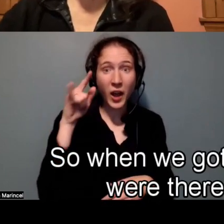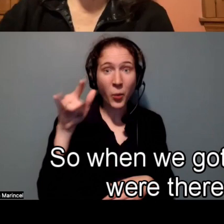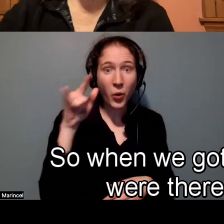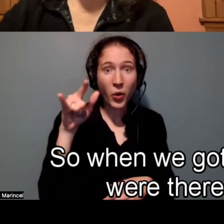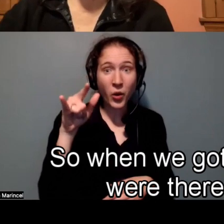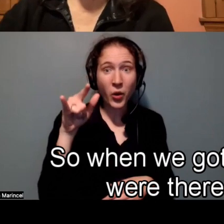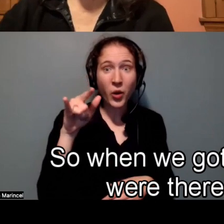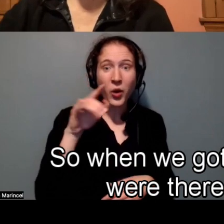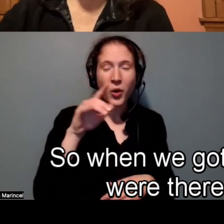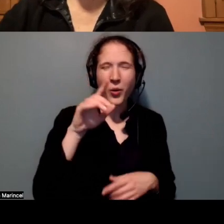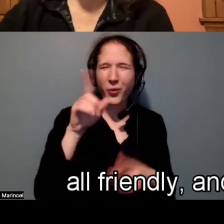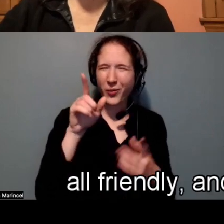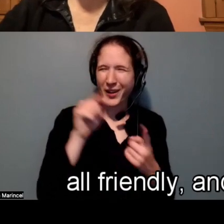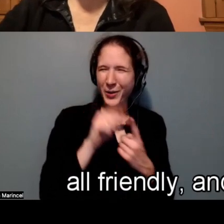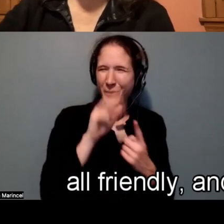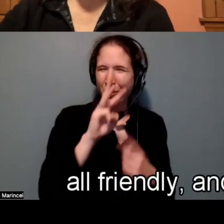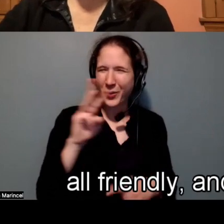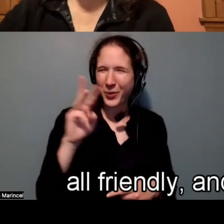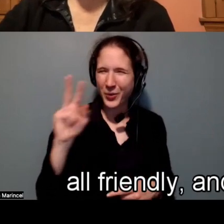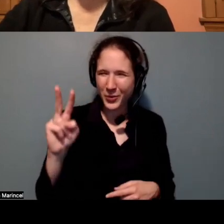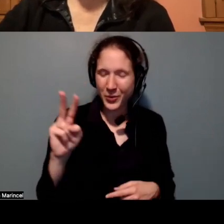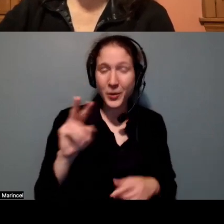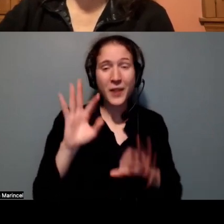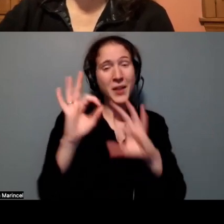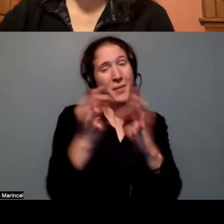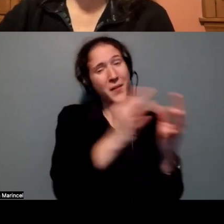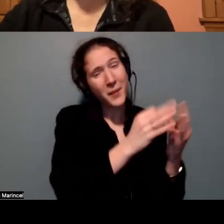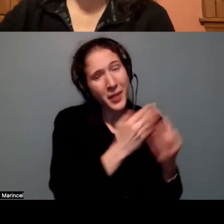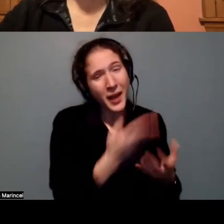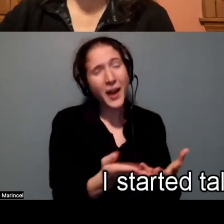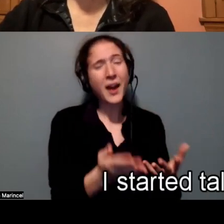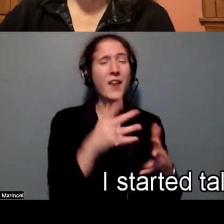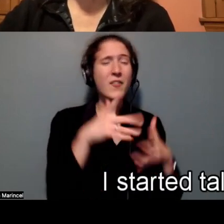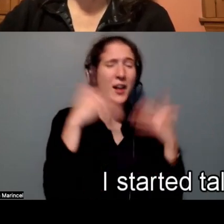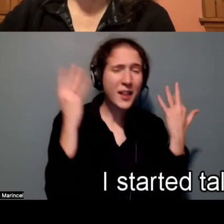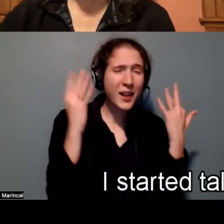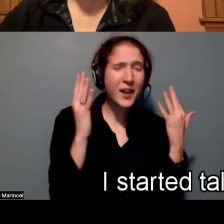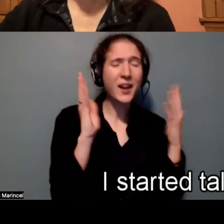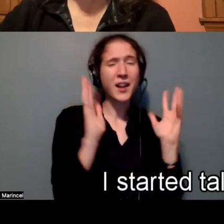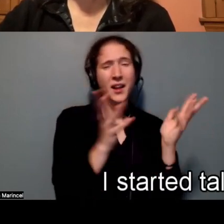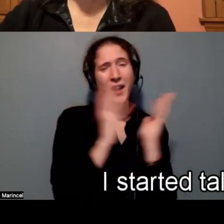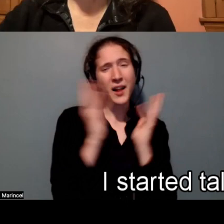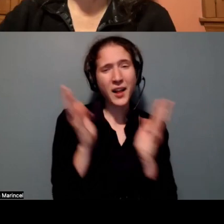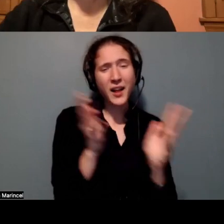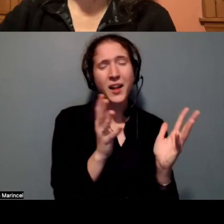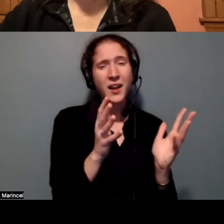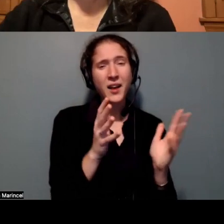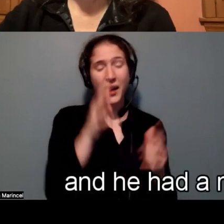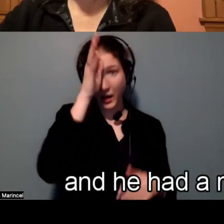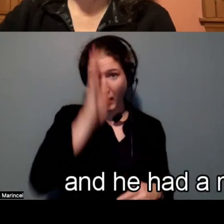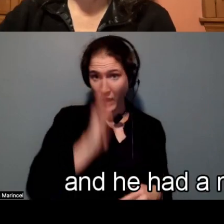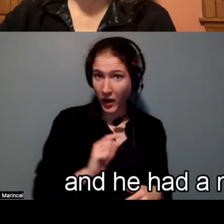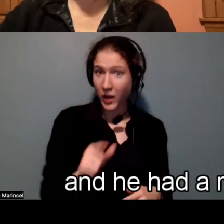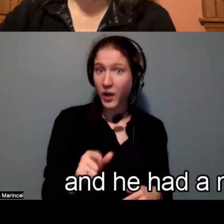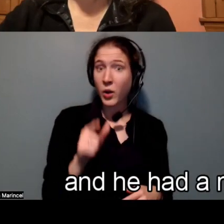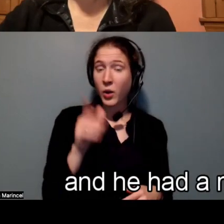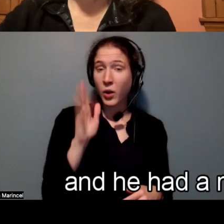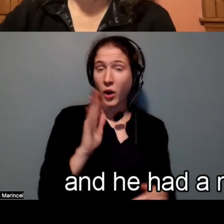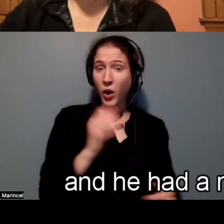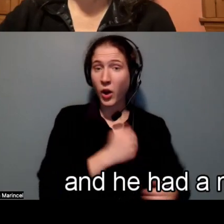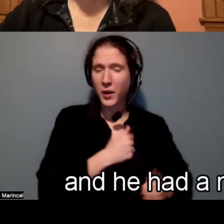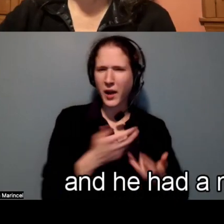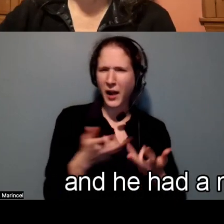both families were there, and they were all friendly. We were chatting. I started talking to this guy, and he had a